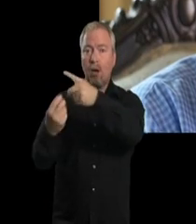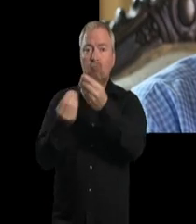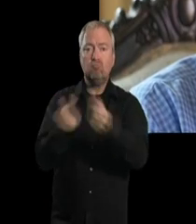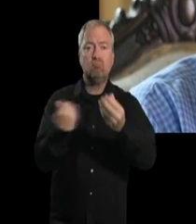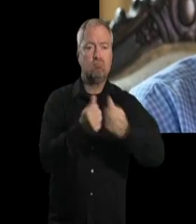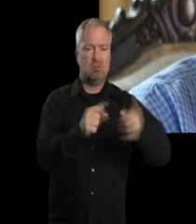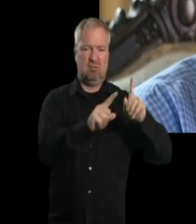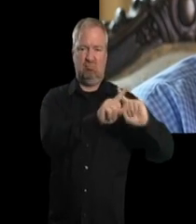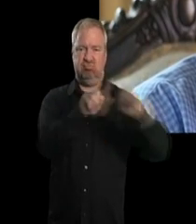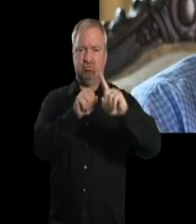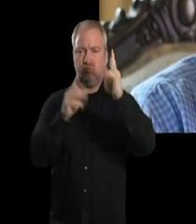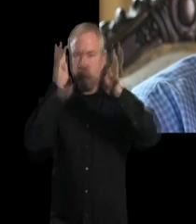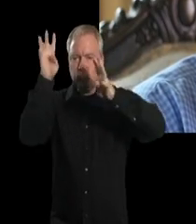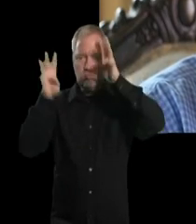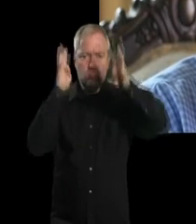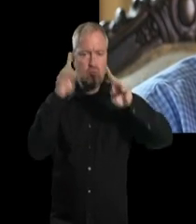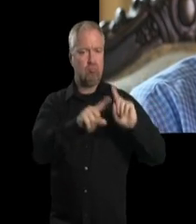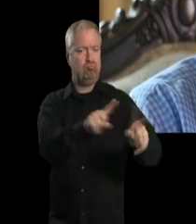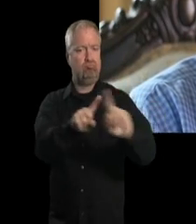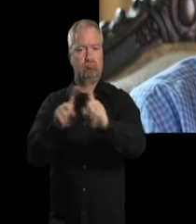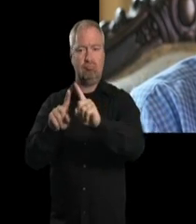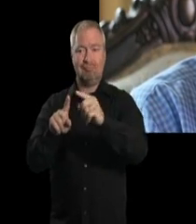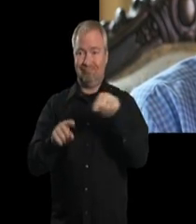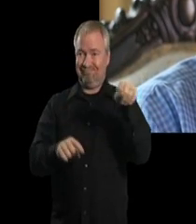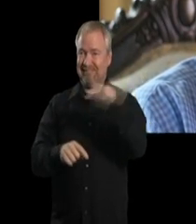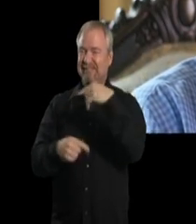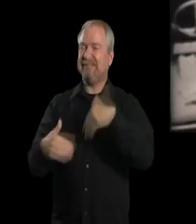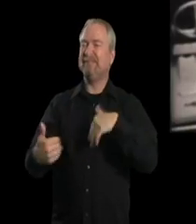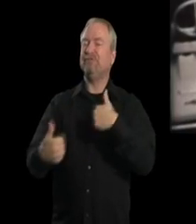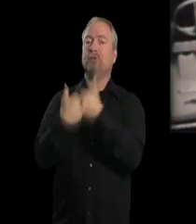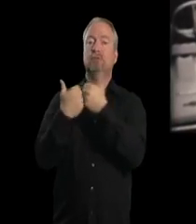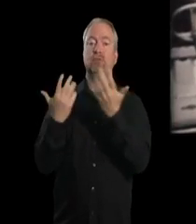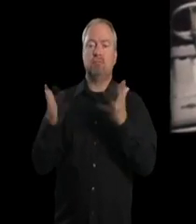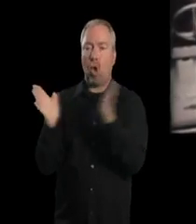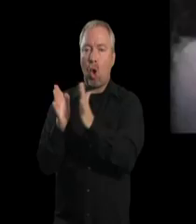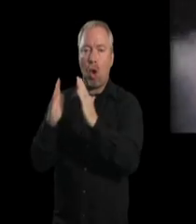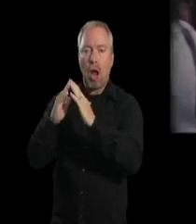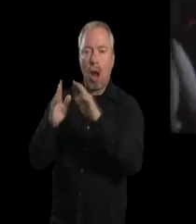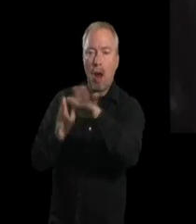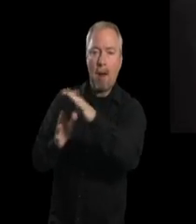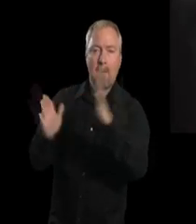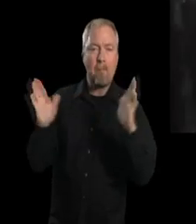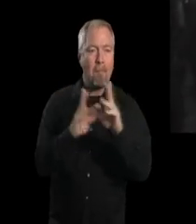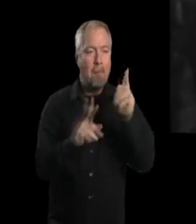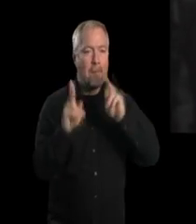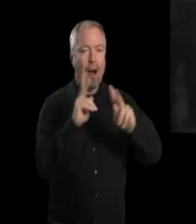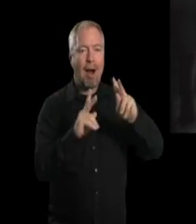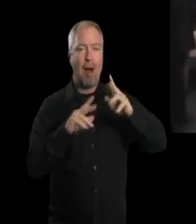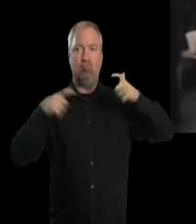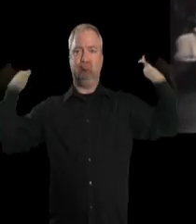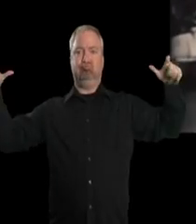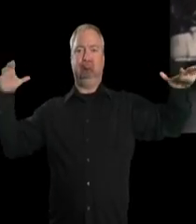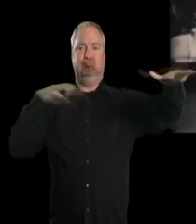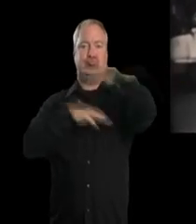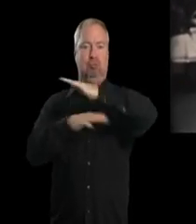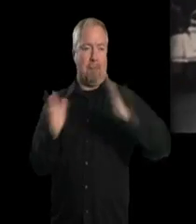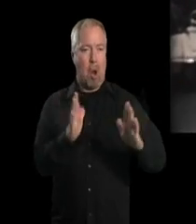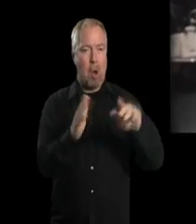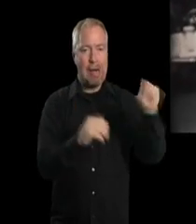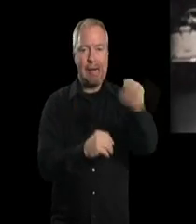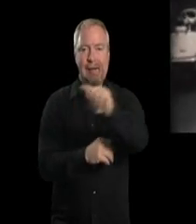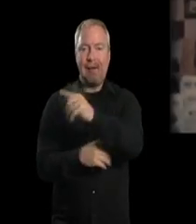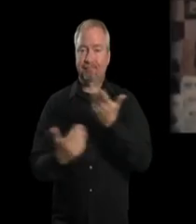ways to solve problems that are faced by a small proportion of the